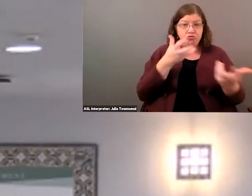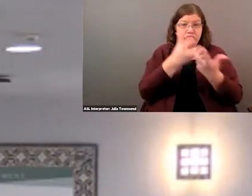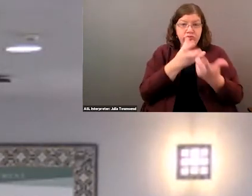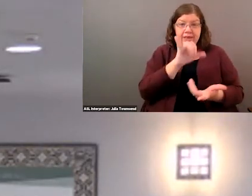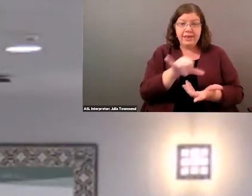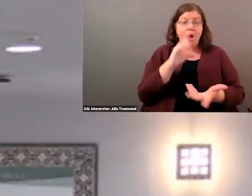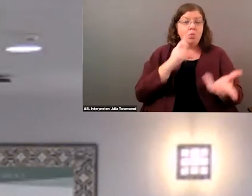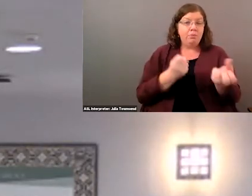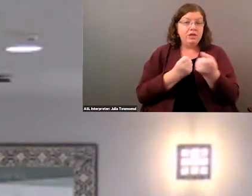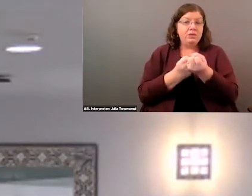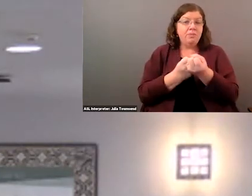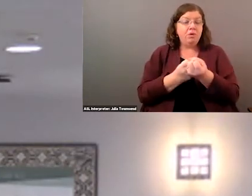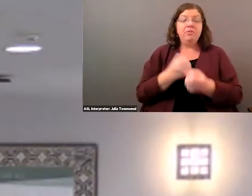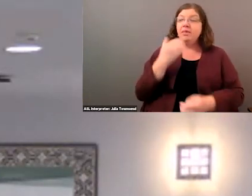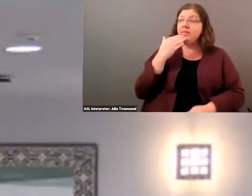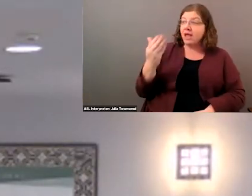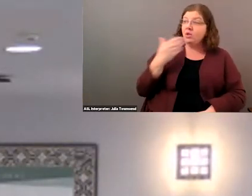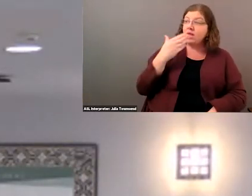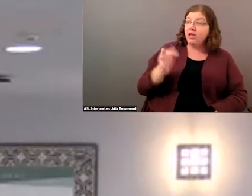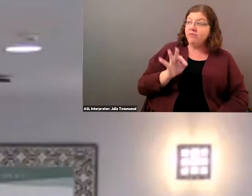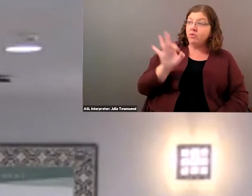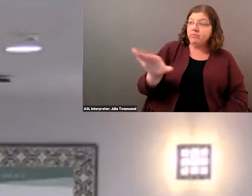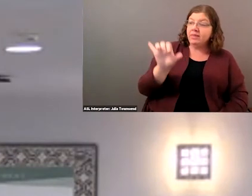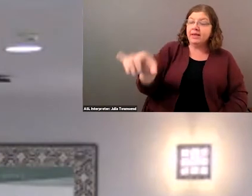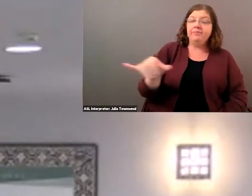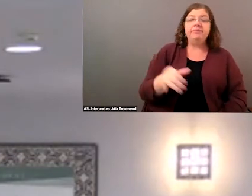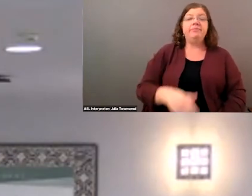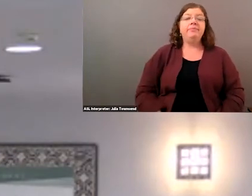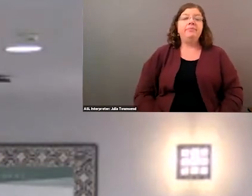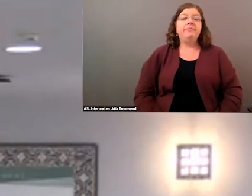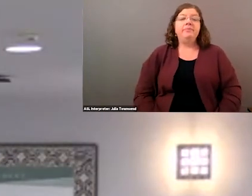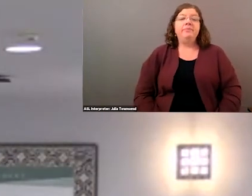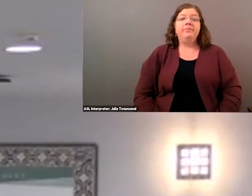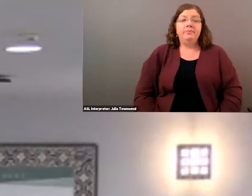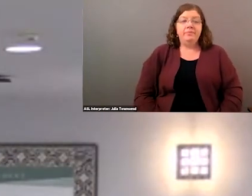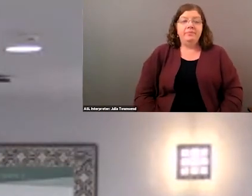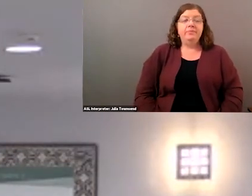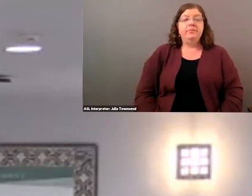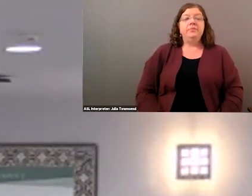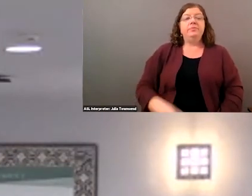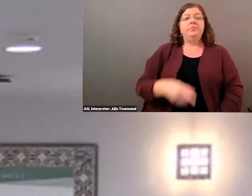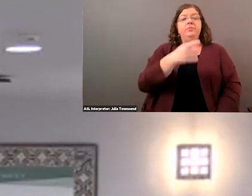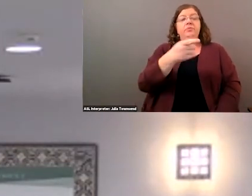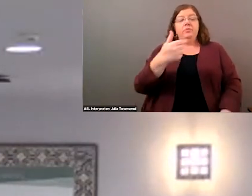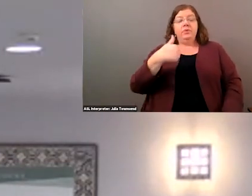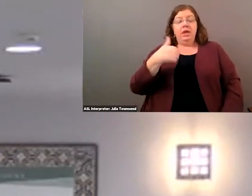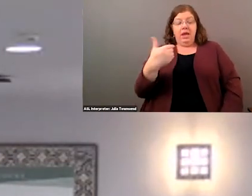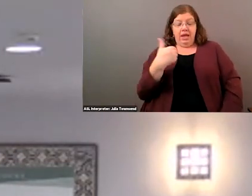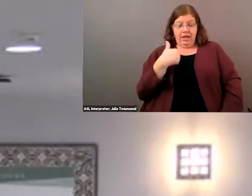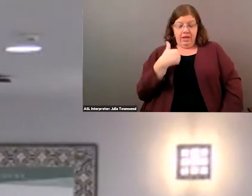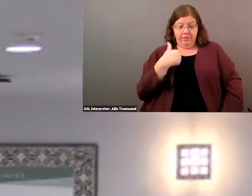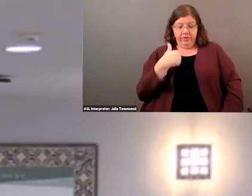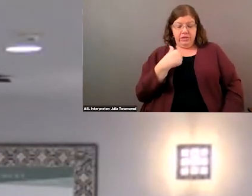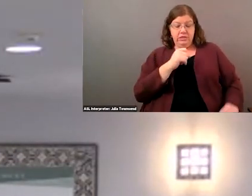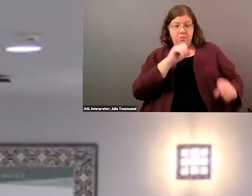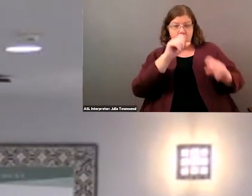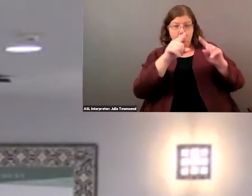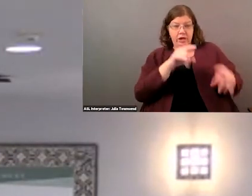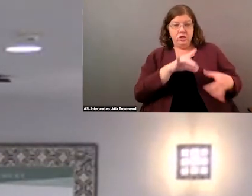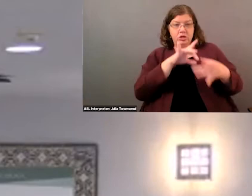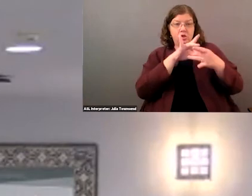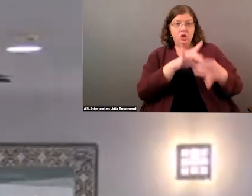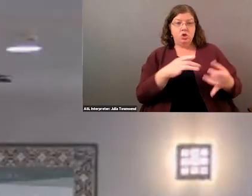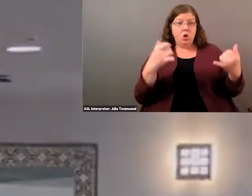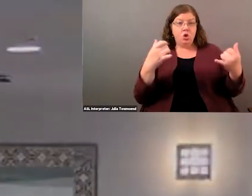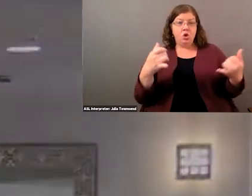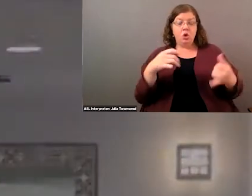Ms. Alvarez. I have some questions in regards to our current TOSAs. What schools do they serve,